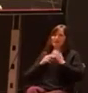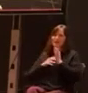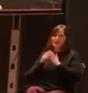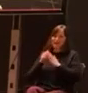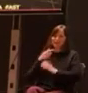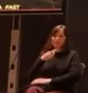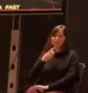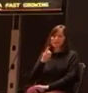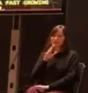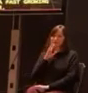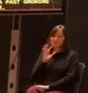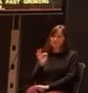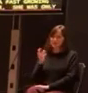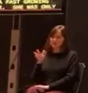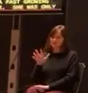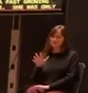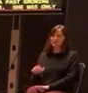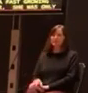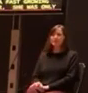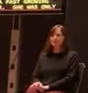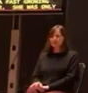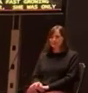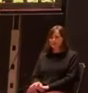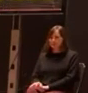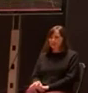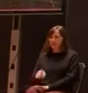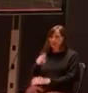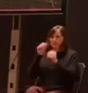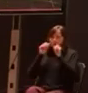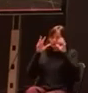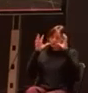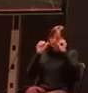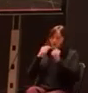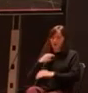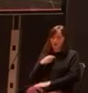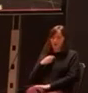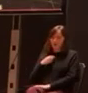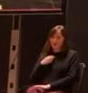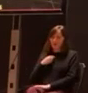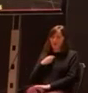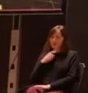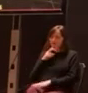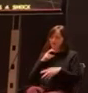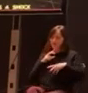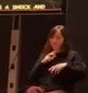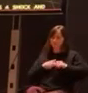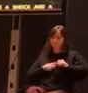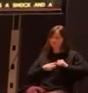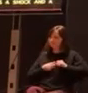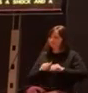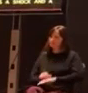only 59. It was a shock and a great loss.